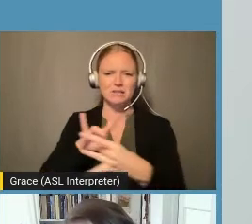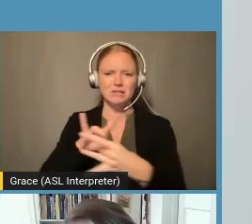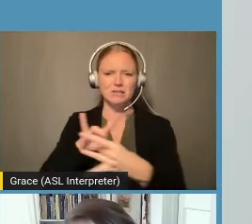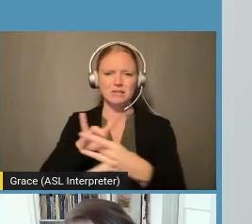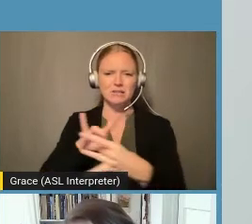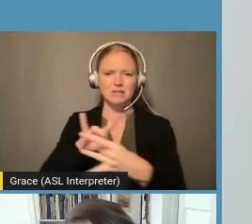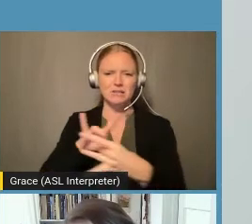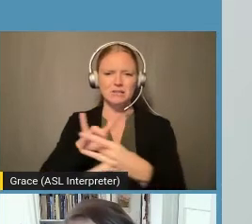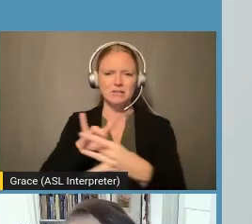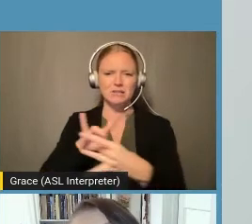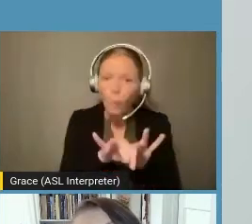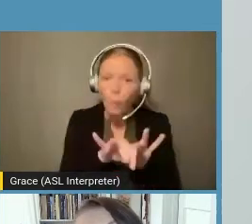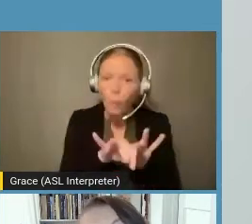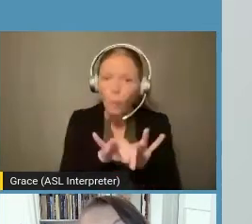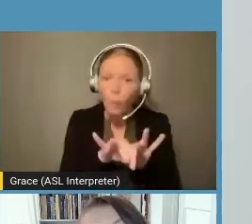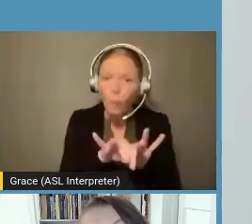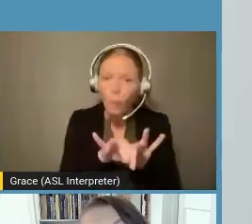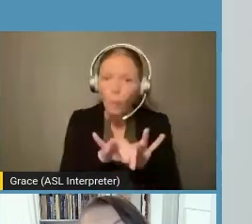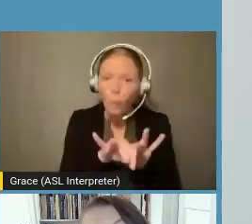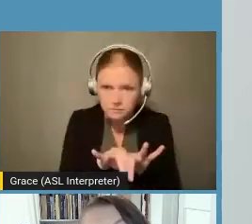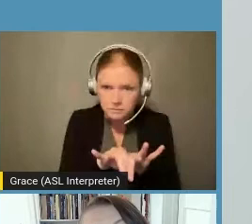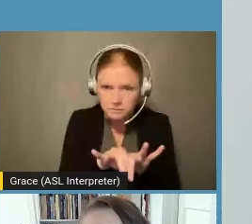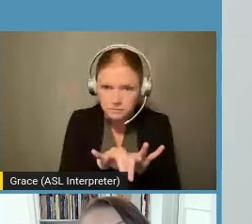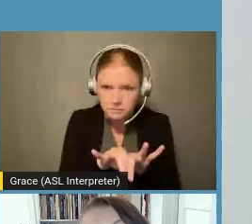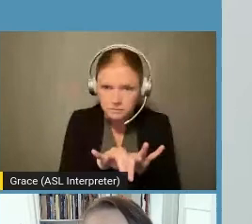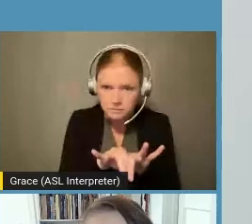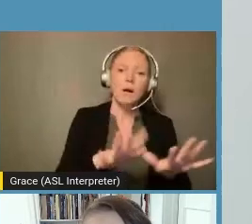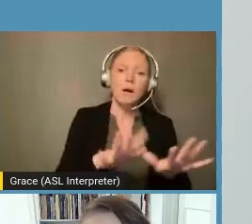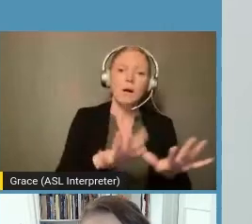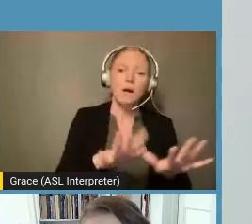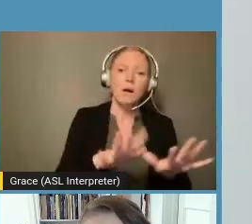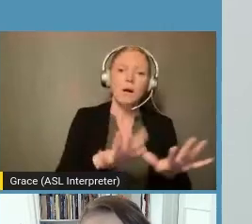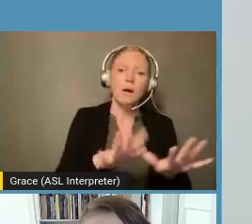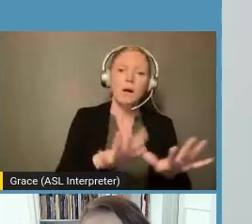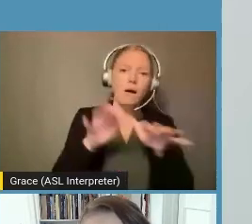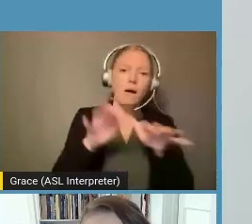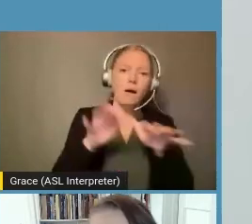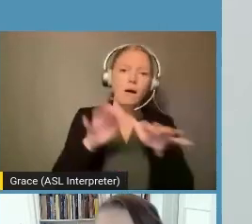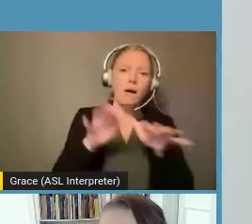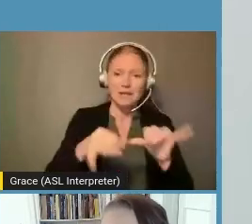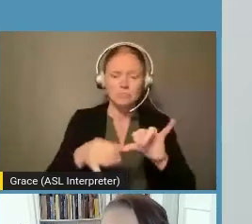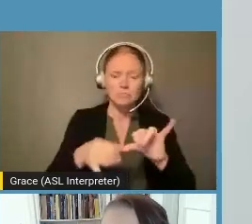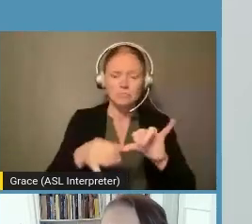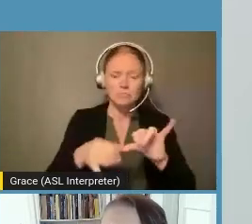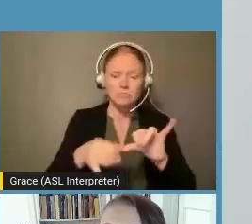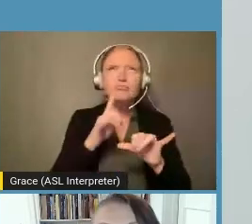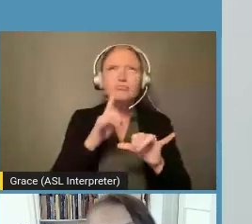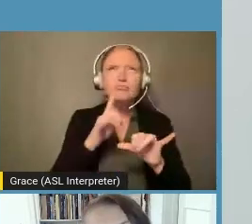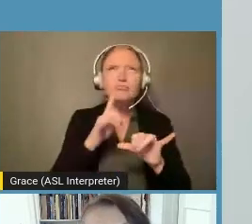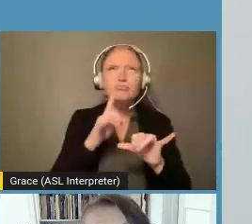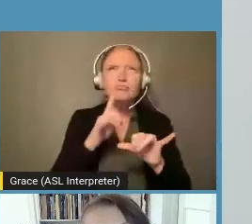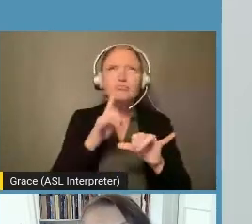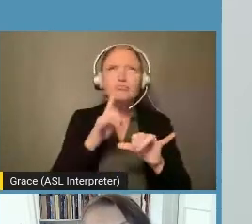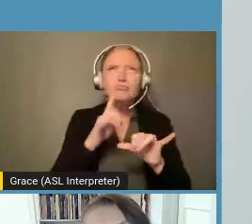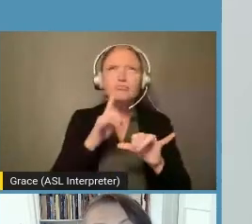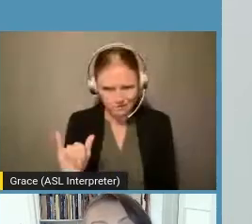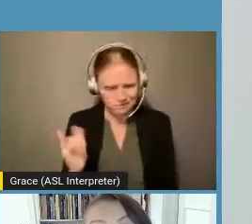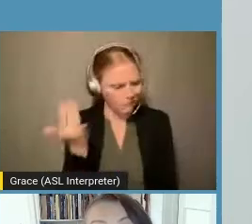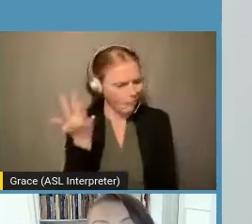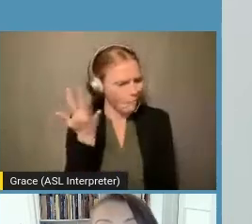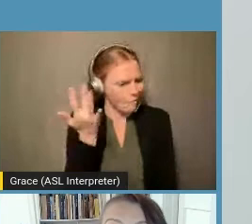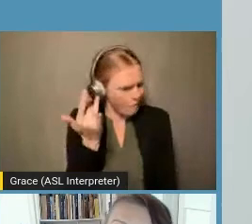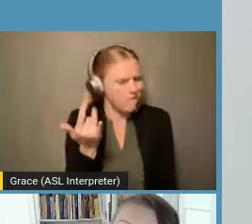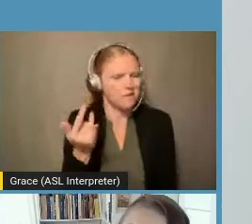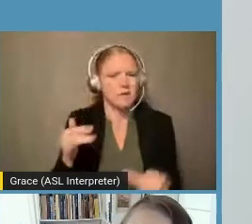metrics, I think, are important no matter what your why is. So no matter why you're doing the project,